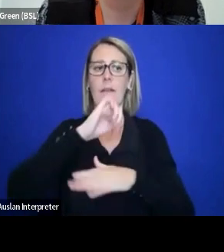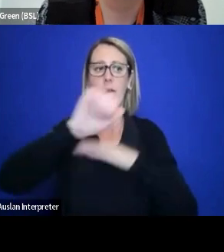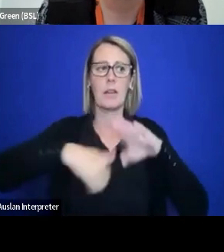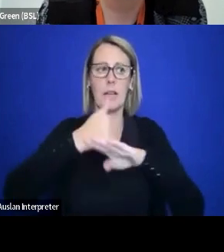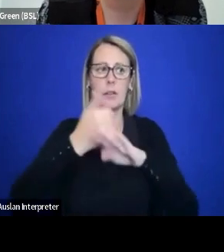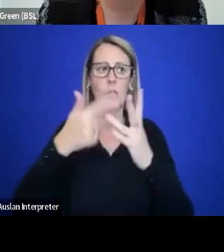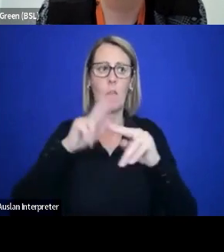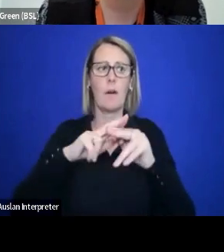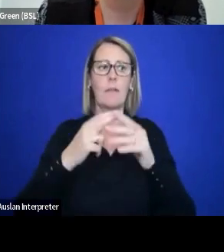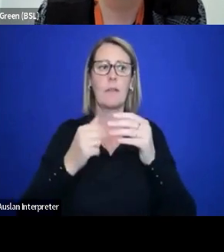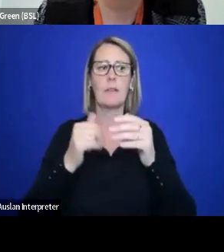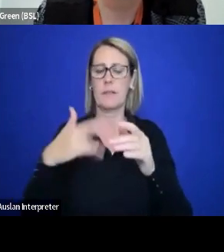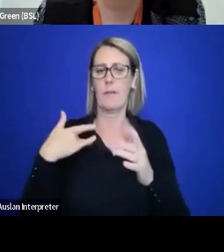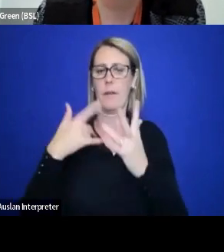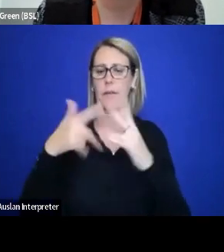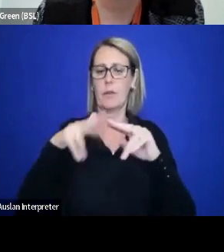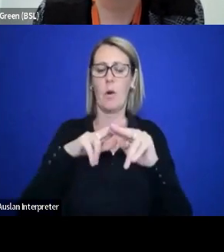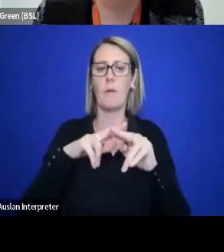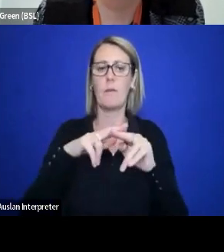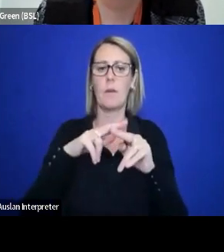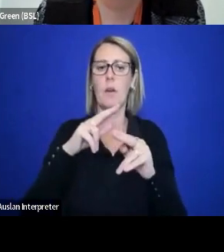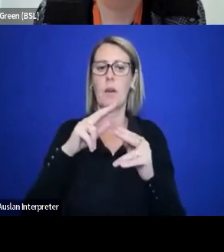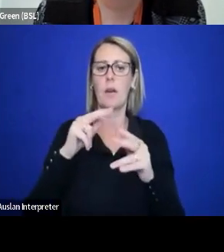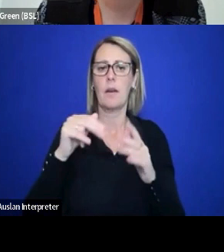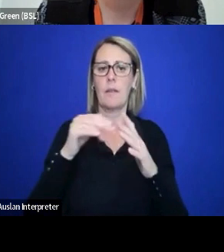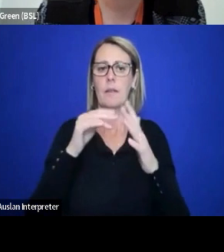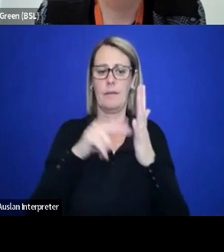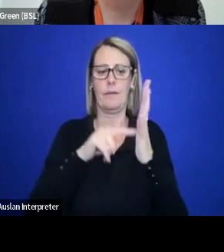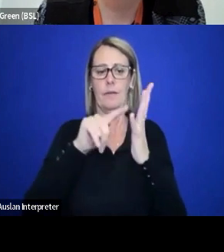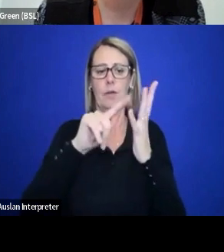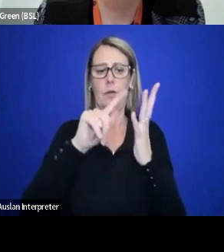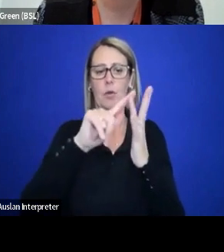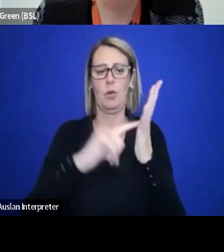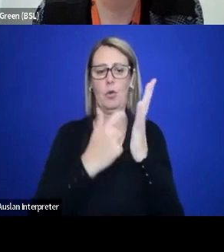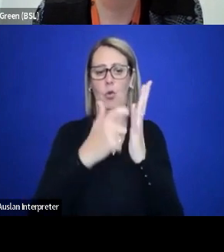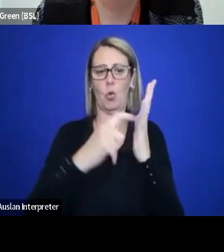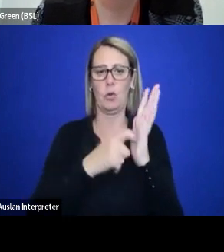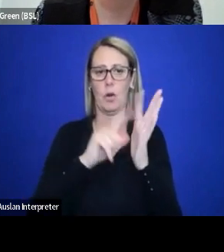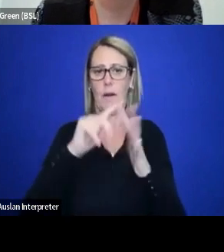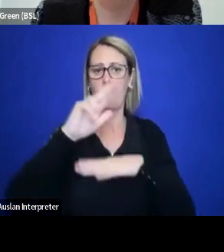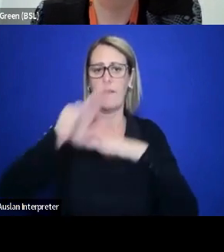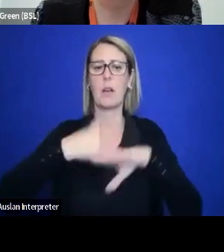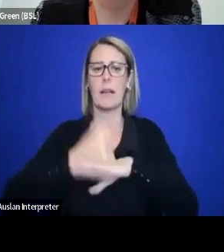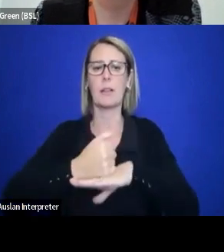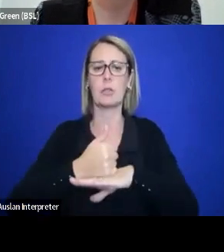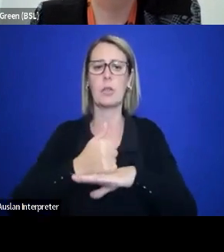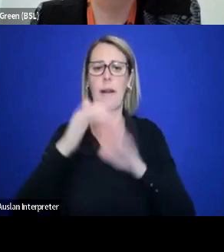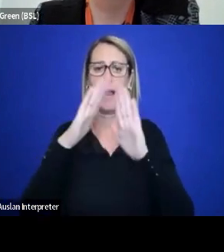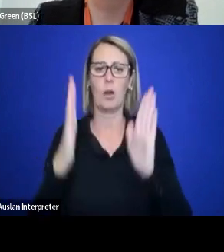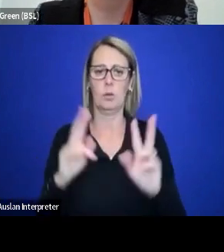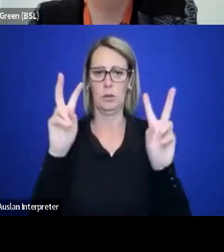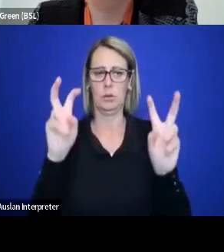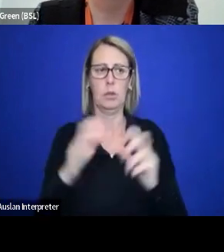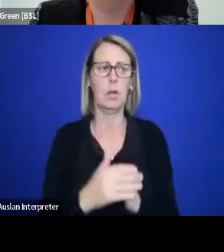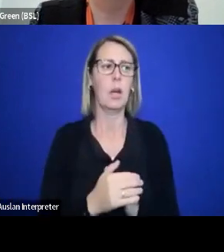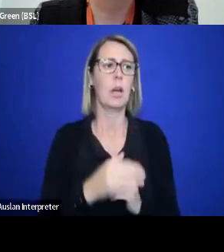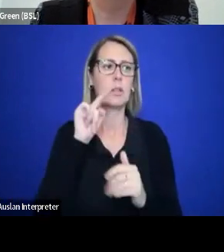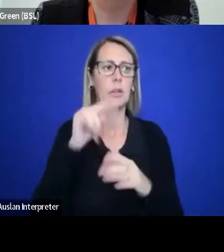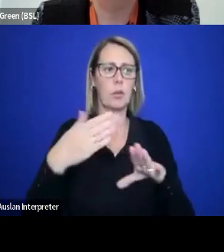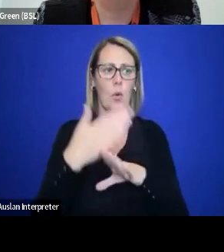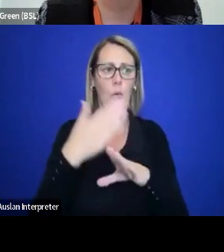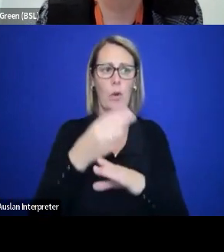Torture, otherwise known as Foundation House, and has more than 30 years experience in the field of